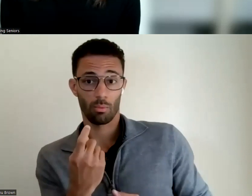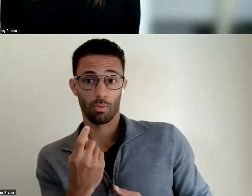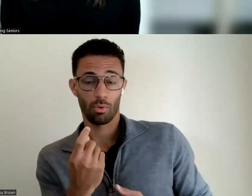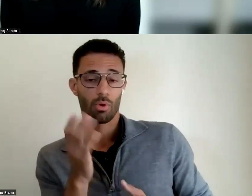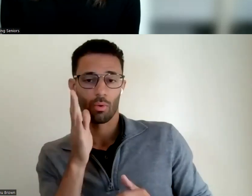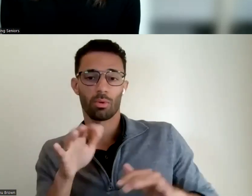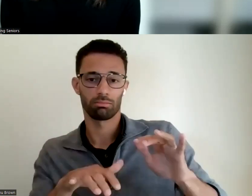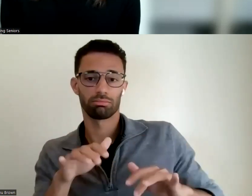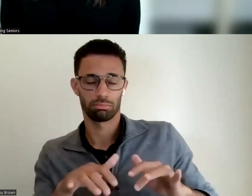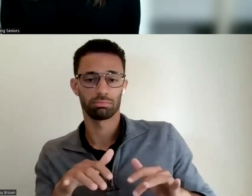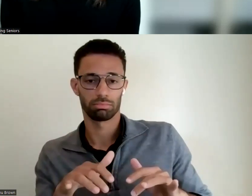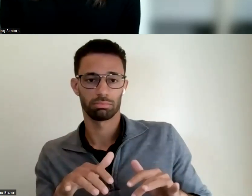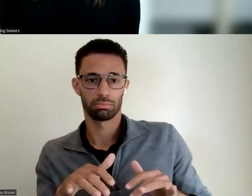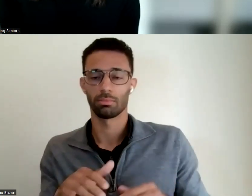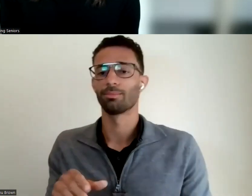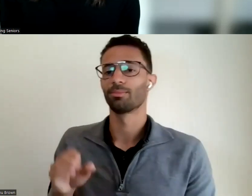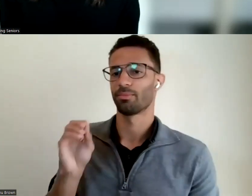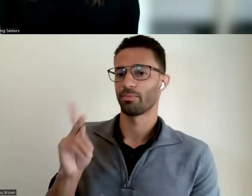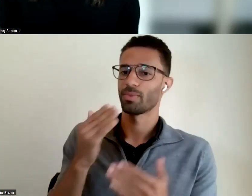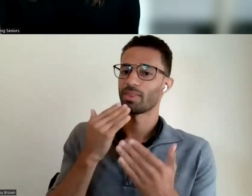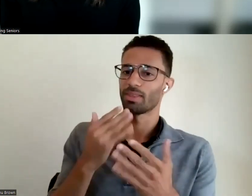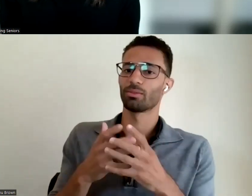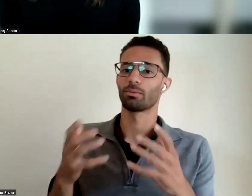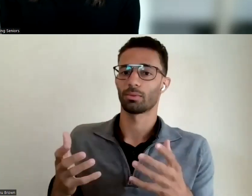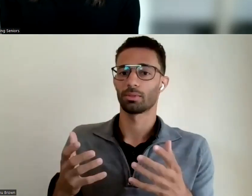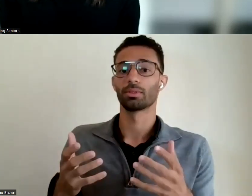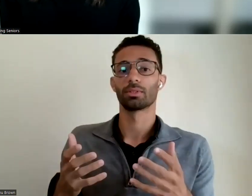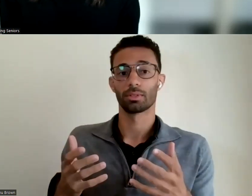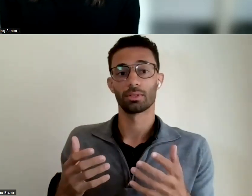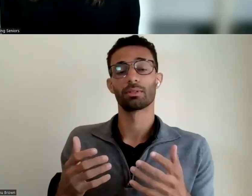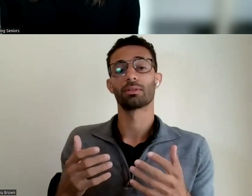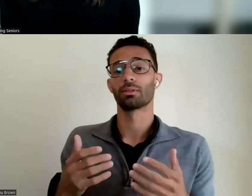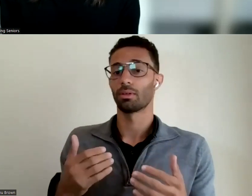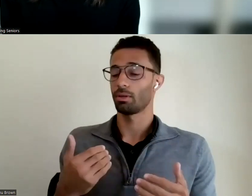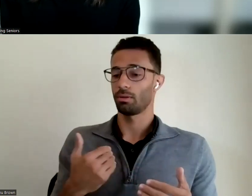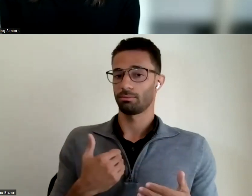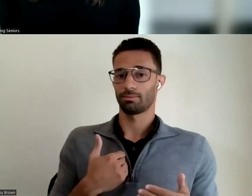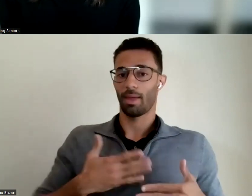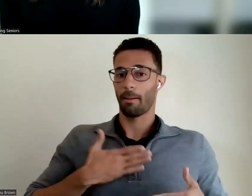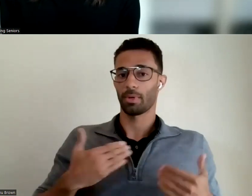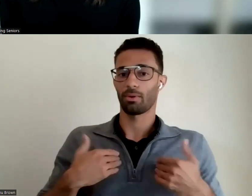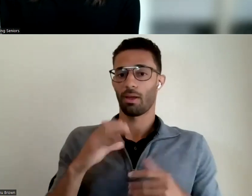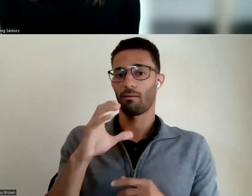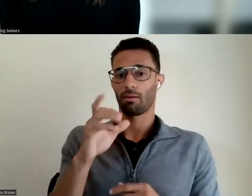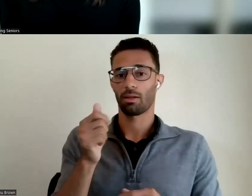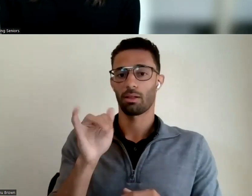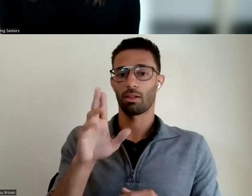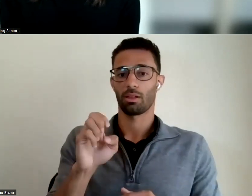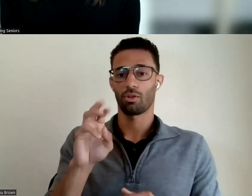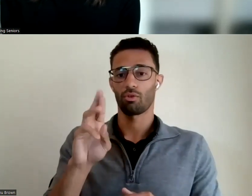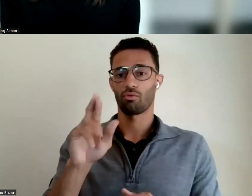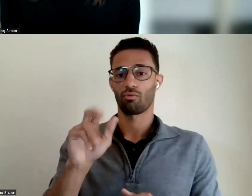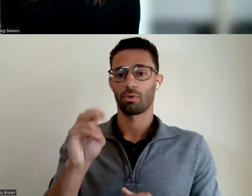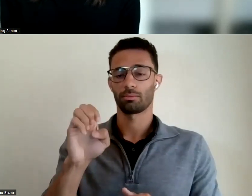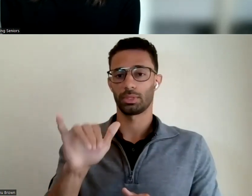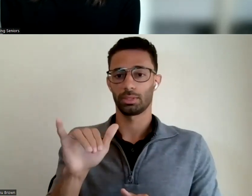chat. Perfect, thank you so much. And I'm so pleased that we've been joined by Claire Ramsey, Chief Deputy Director at the Department of